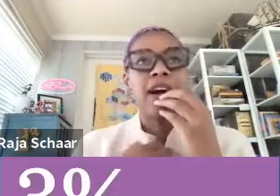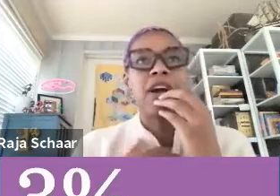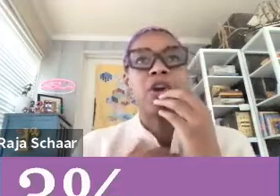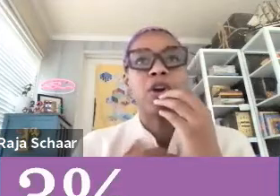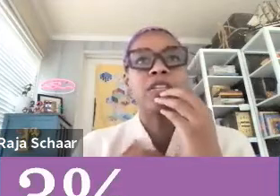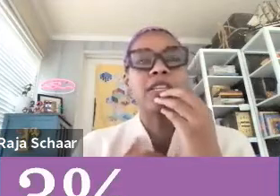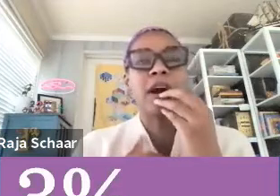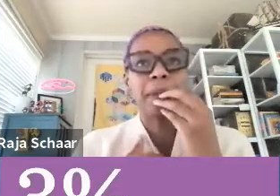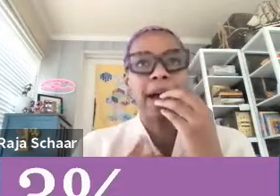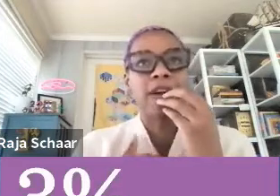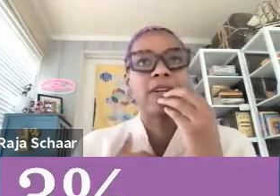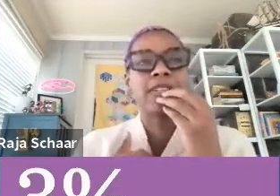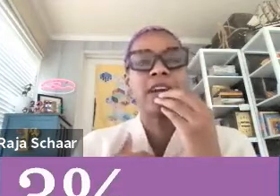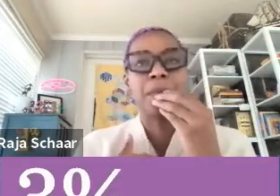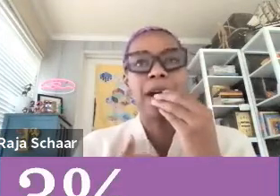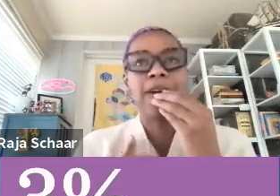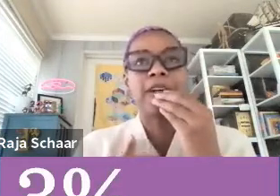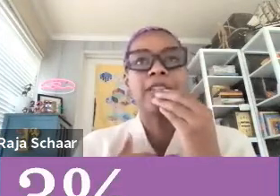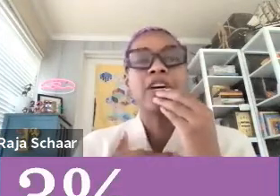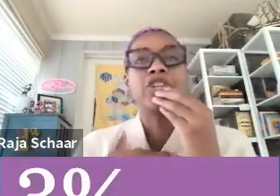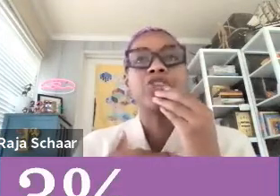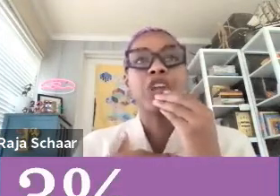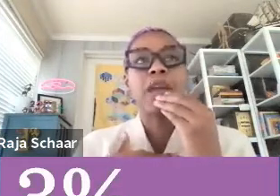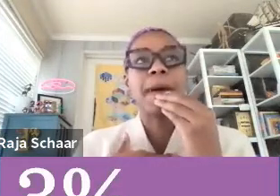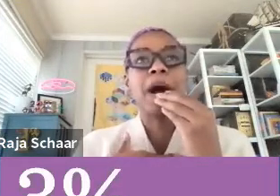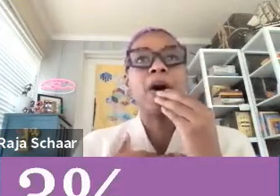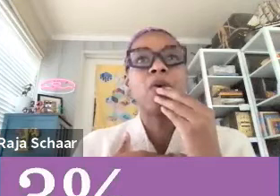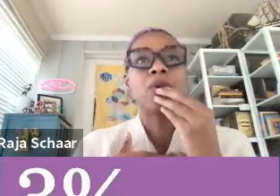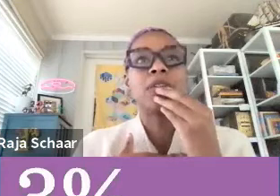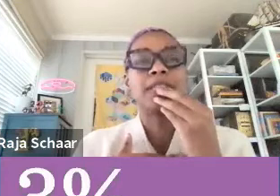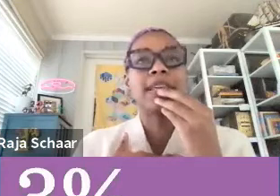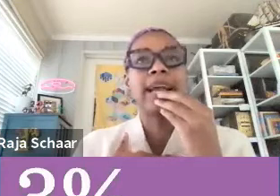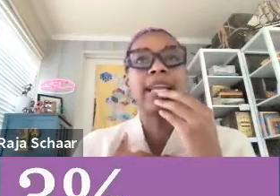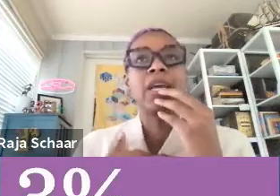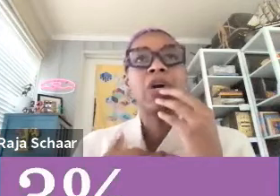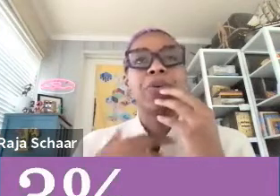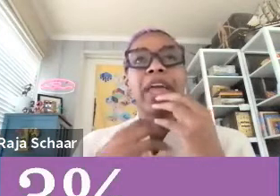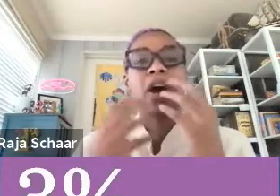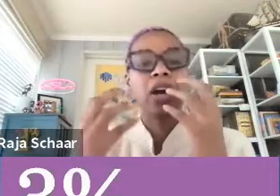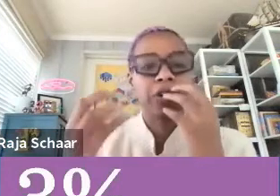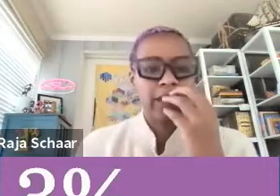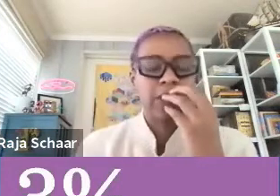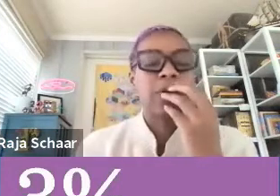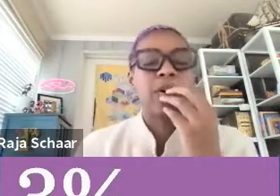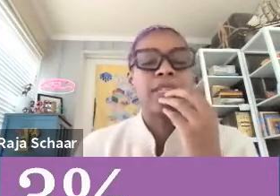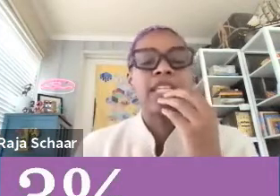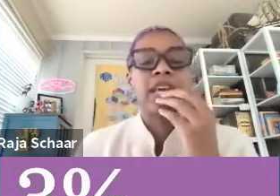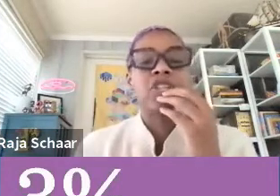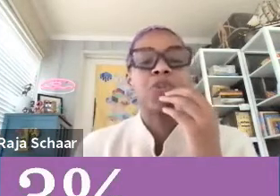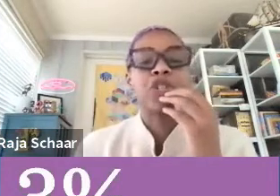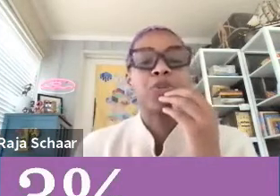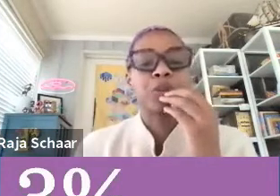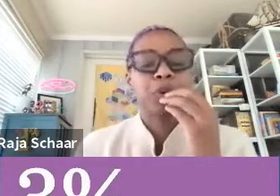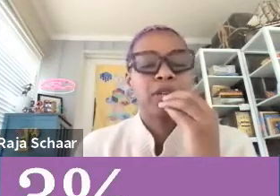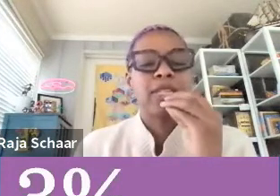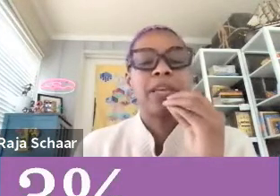inspiring young girls and young Black girls and young brown girls to dream about a role in society where they are creating new worlds is like